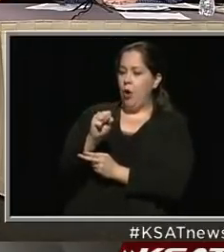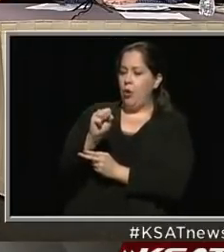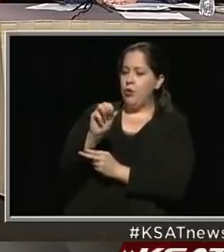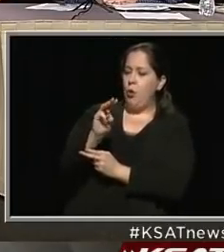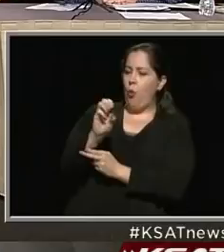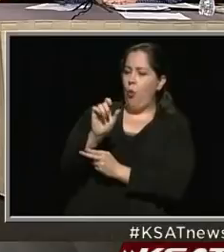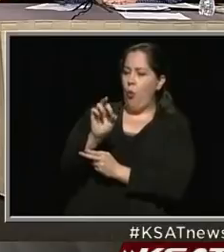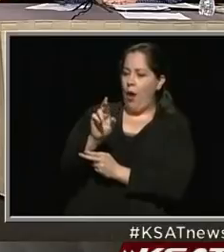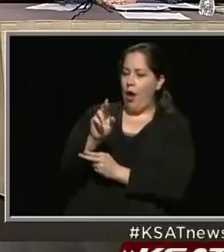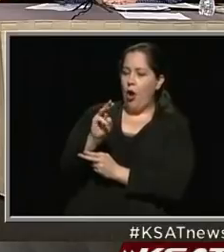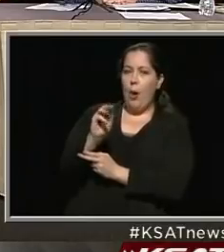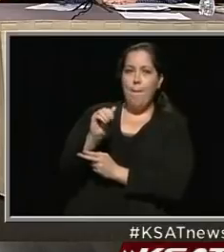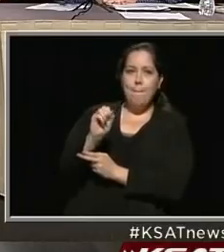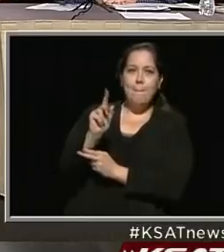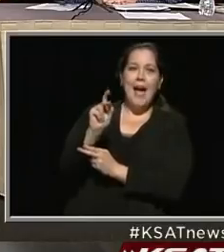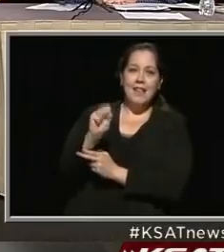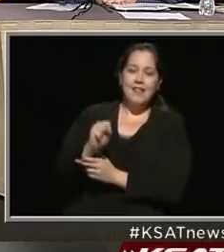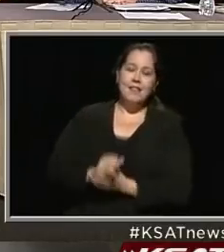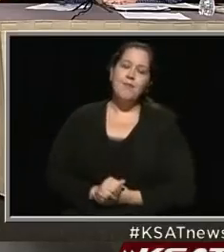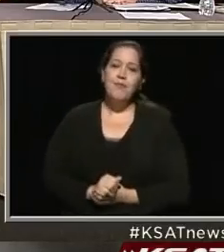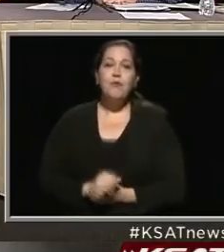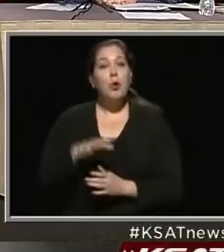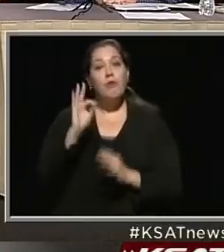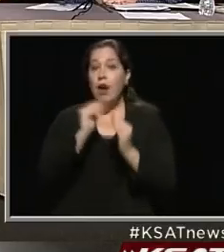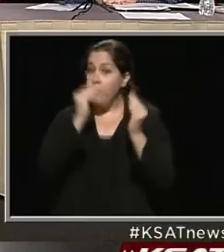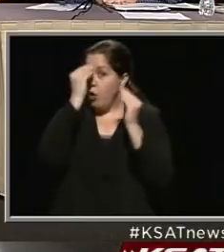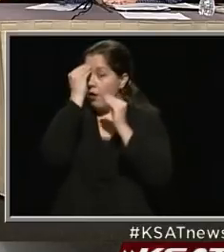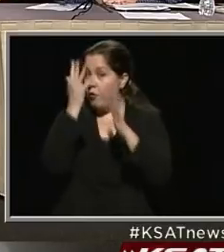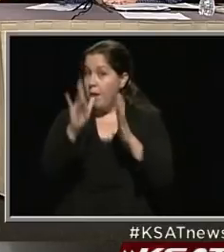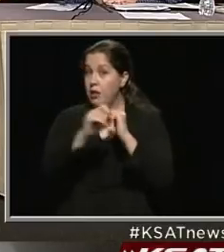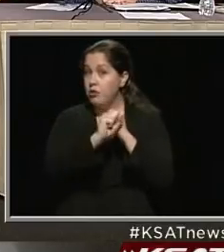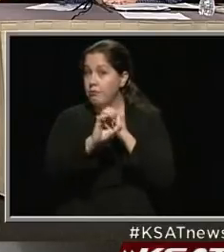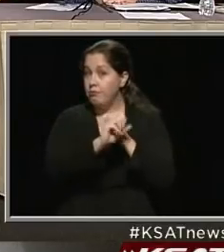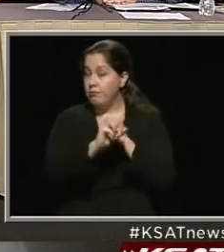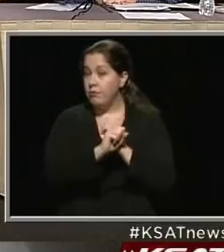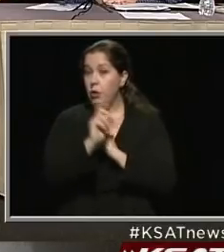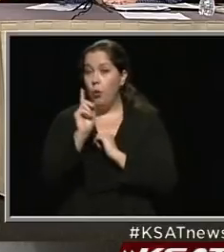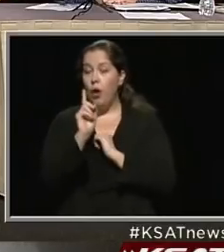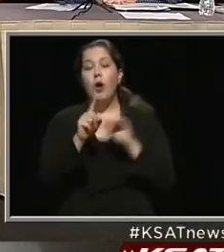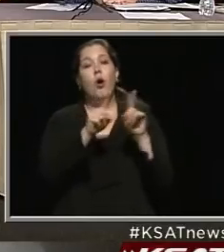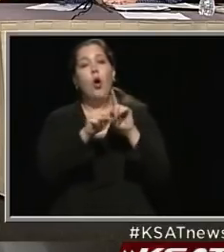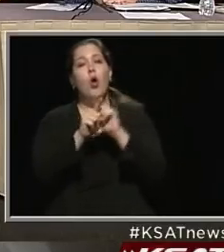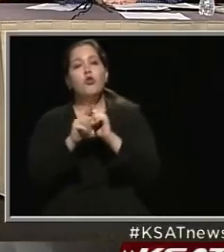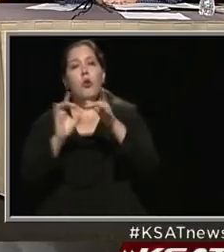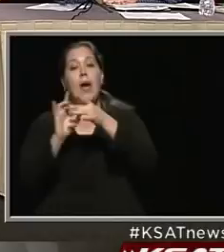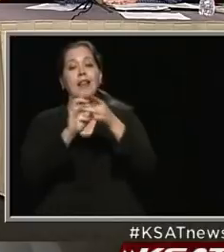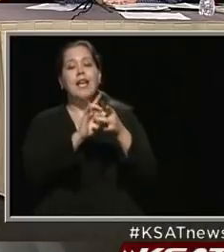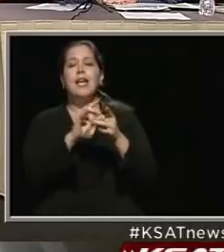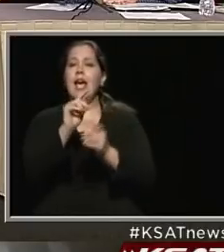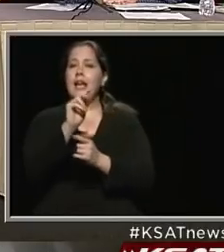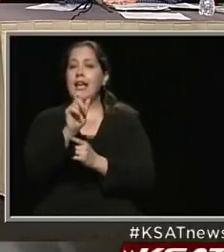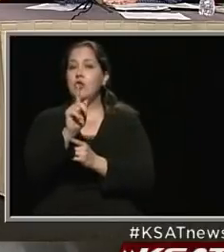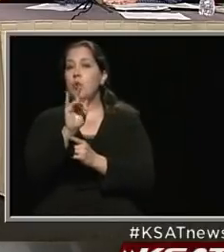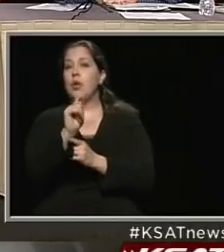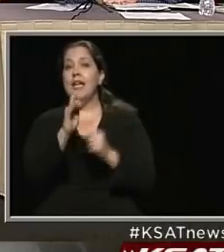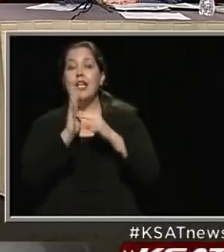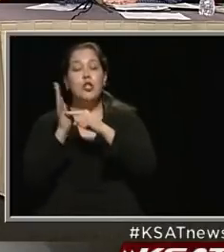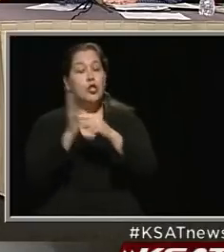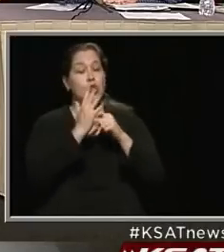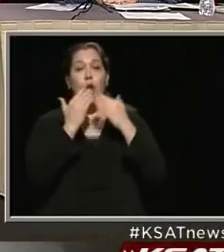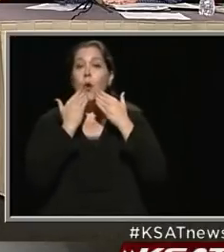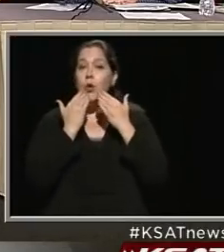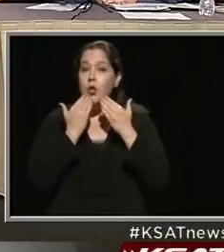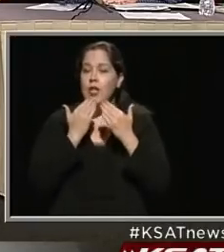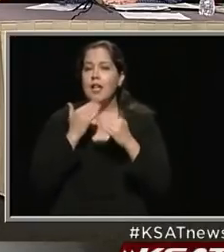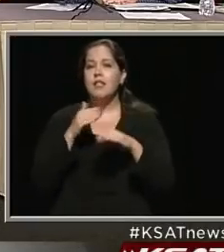SAHeroesWearMasks. And you can find more information about the campaign along with a link to and a toolkit to help you show your thanks